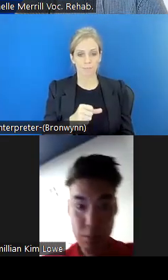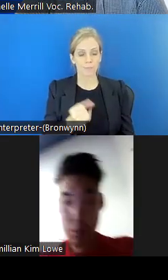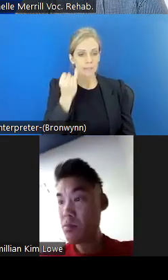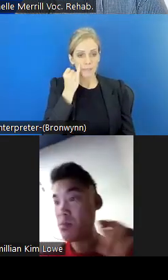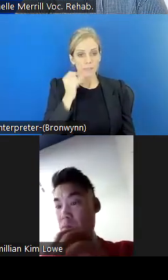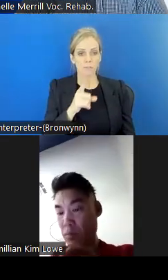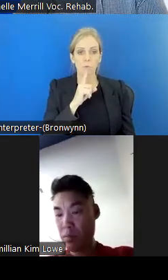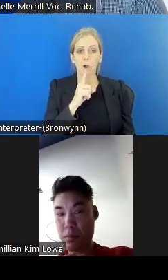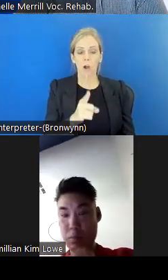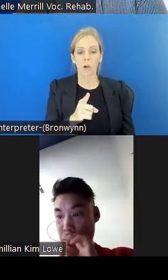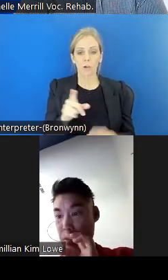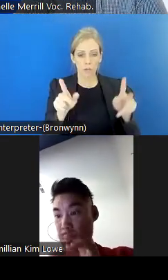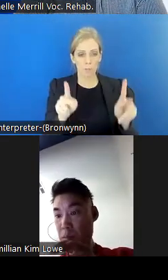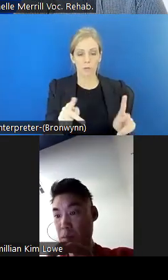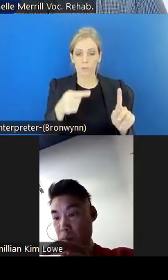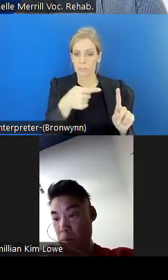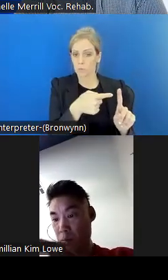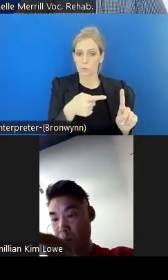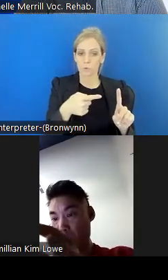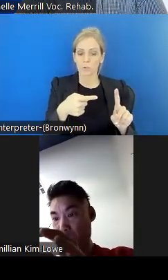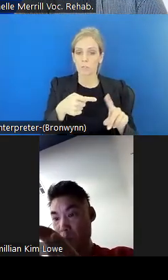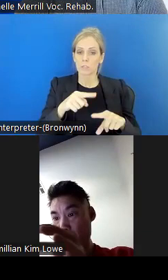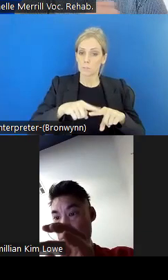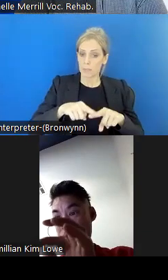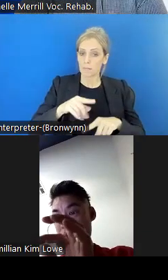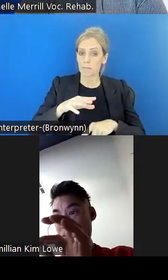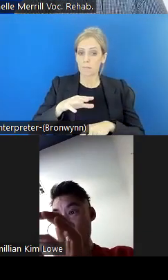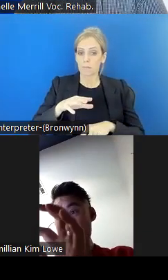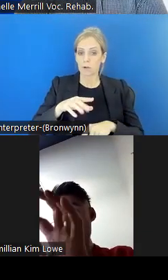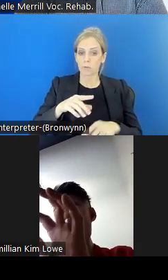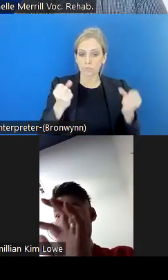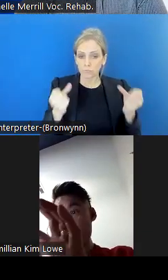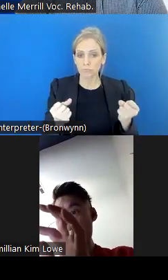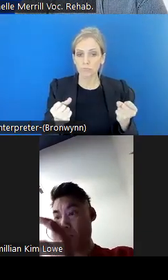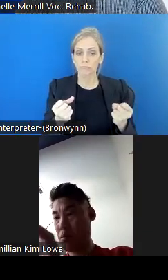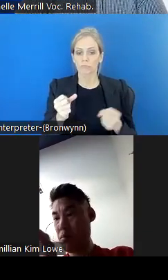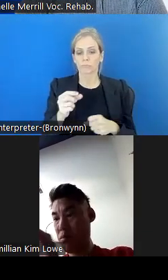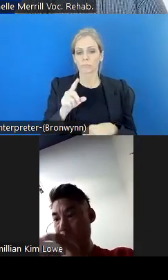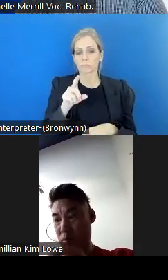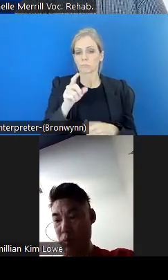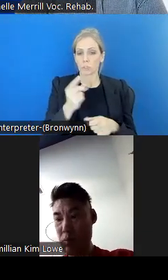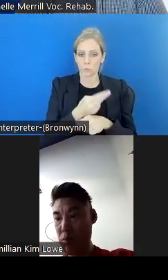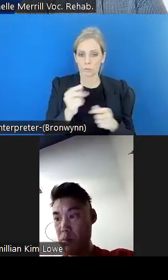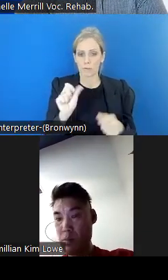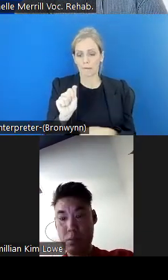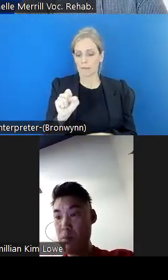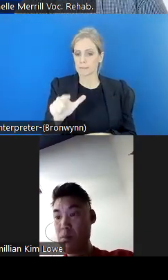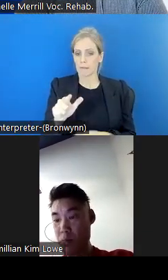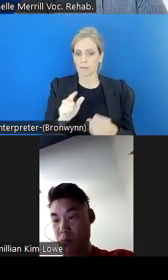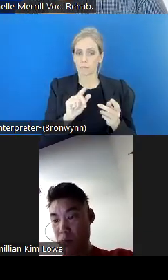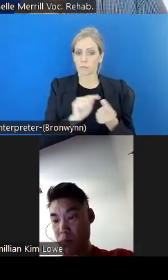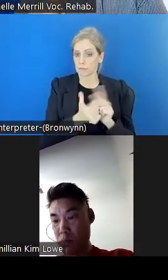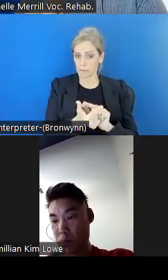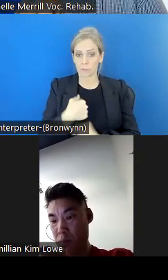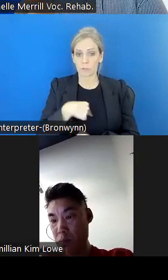individual who depended upon ASL translation, we work with ASL Anywhere,